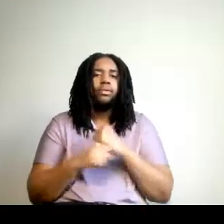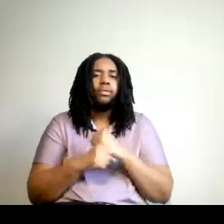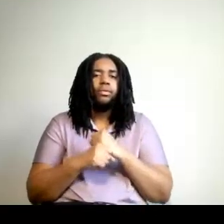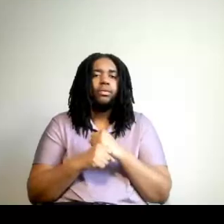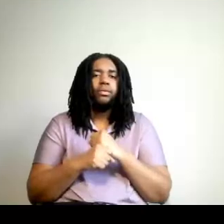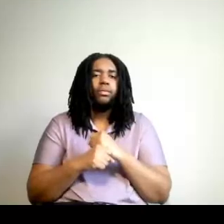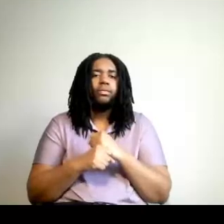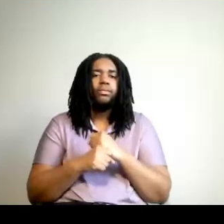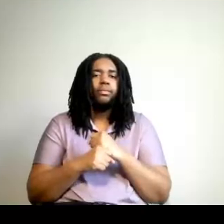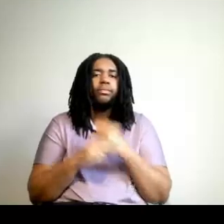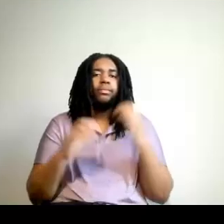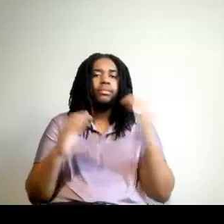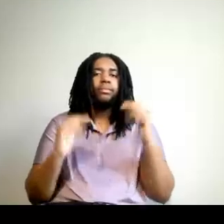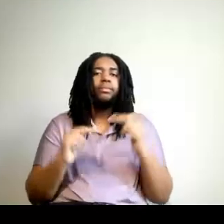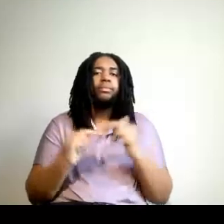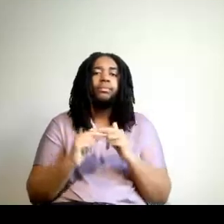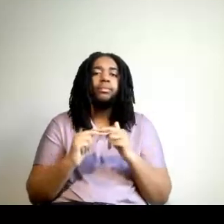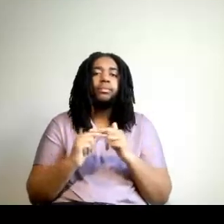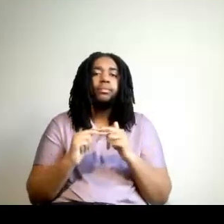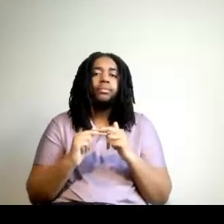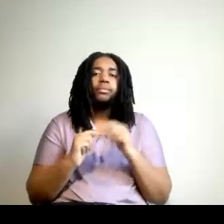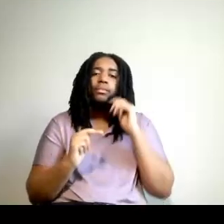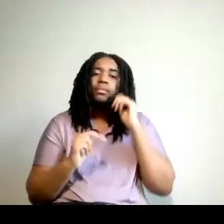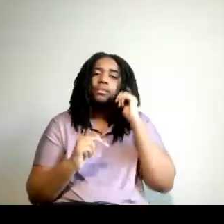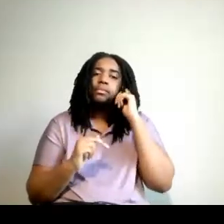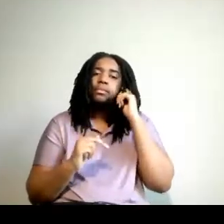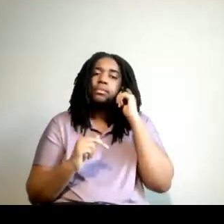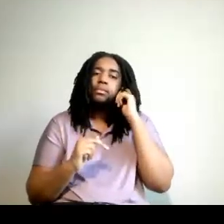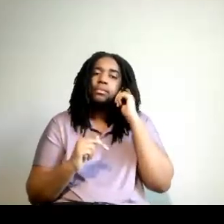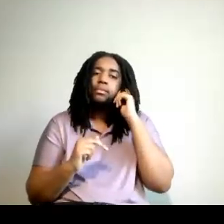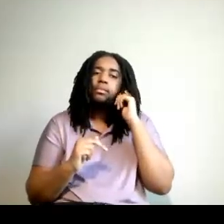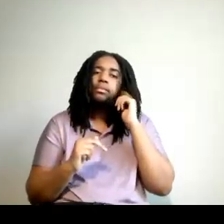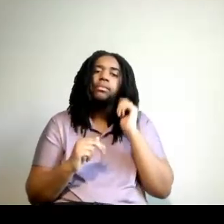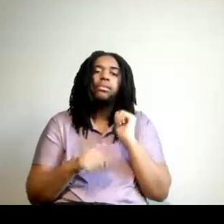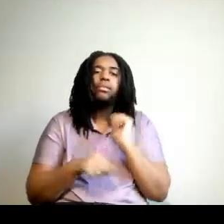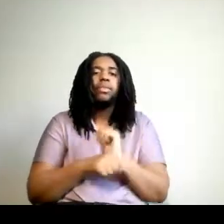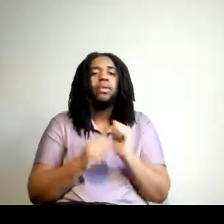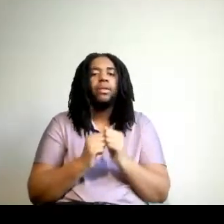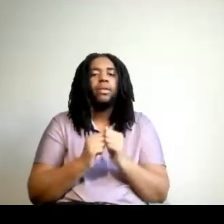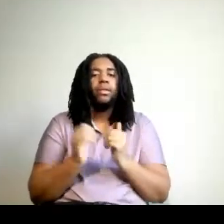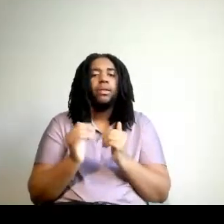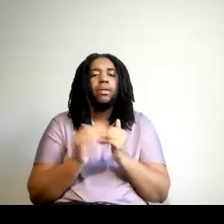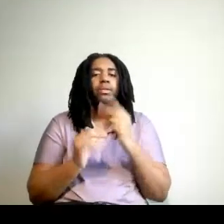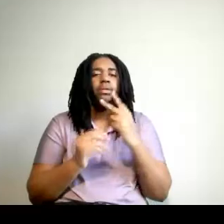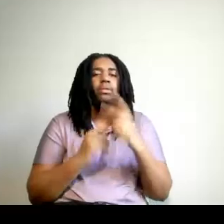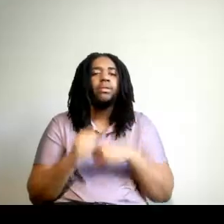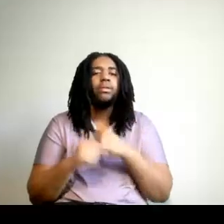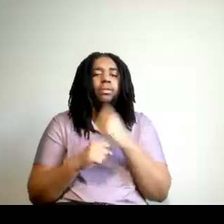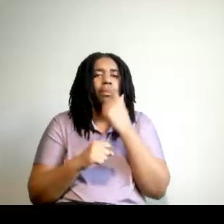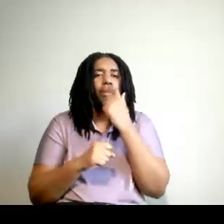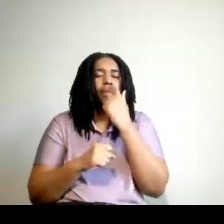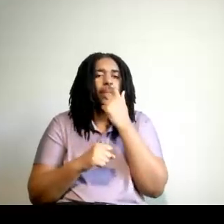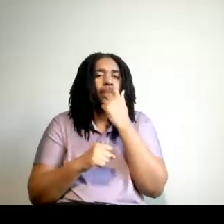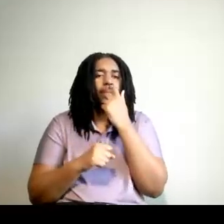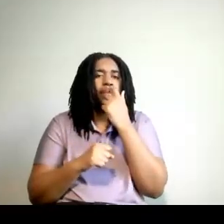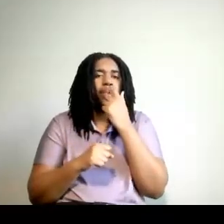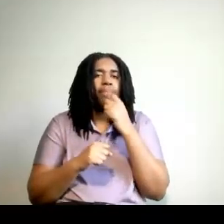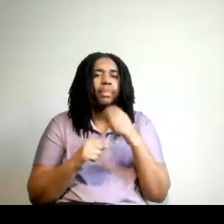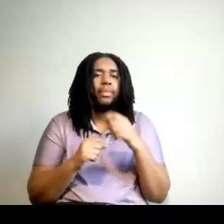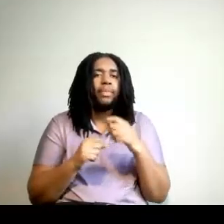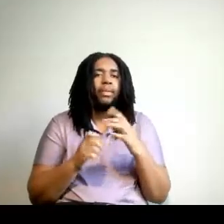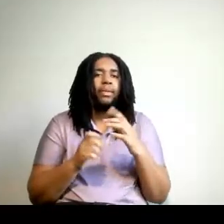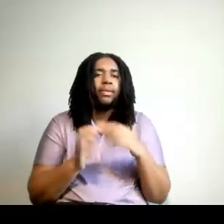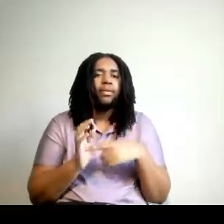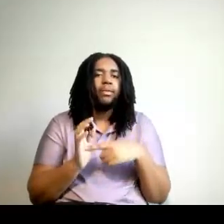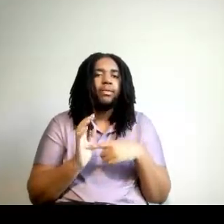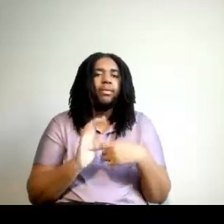go to the next slide, so we've actually been working together close to 2 years, and this will outline for everyone the approach we took.